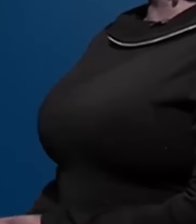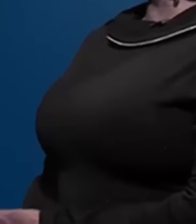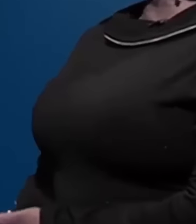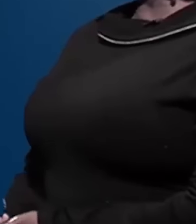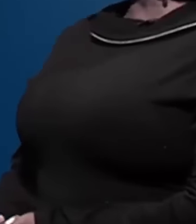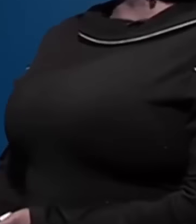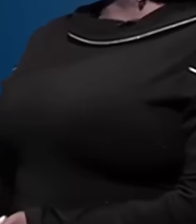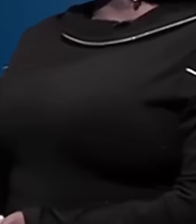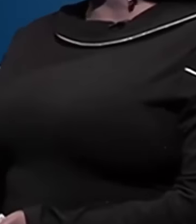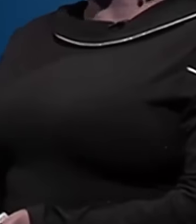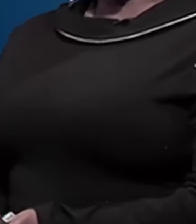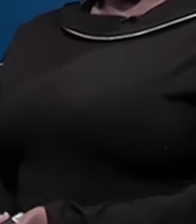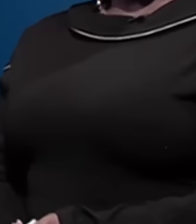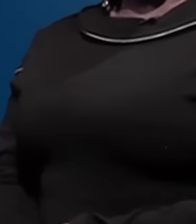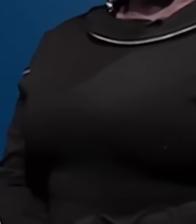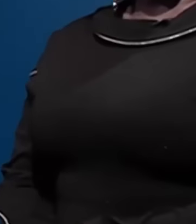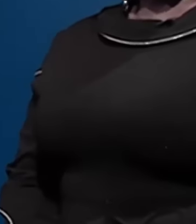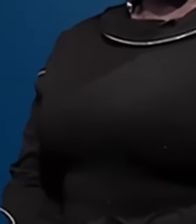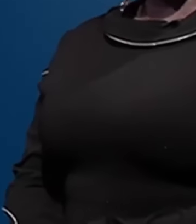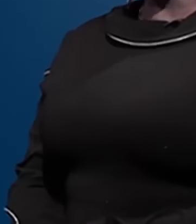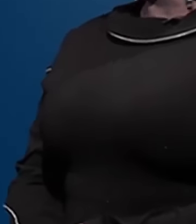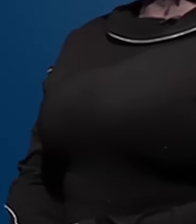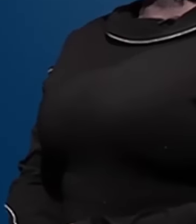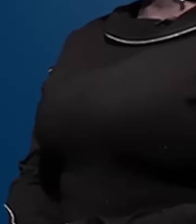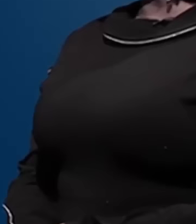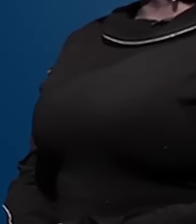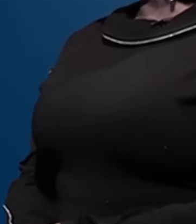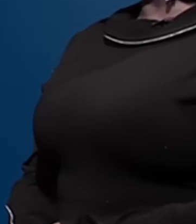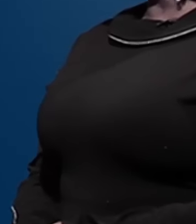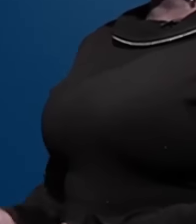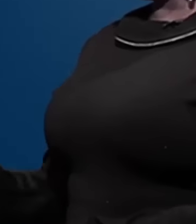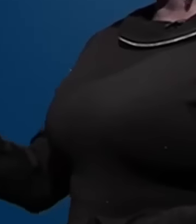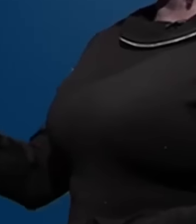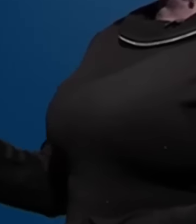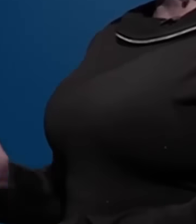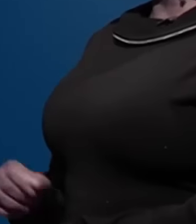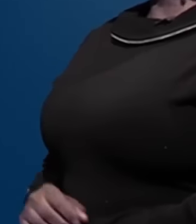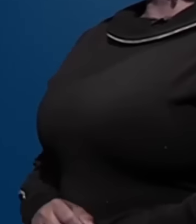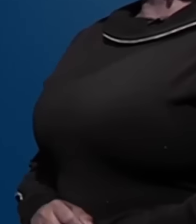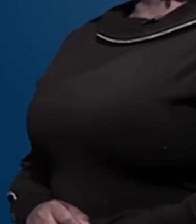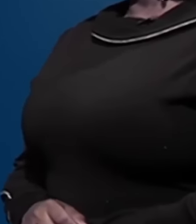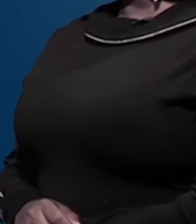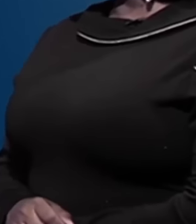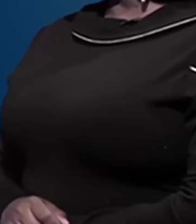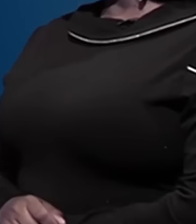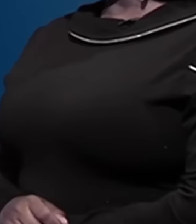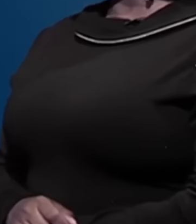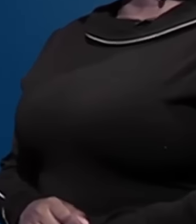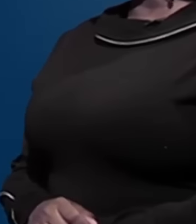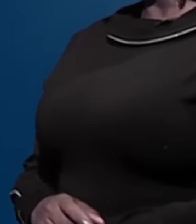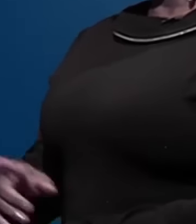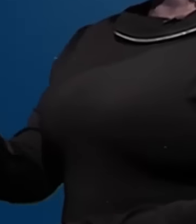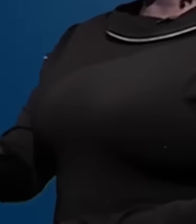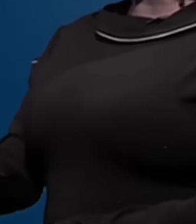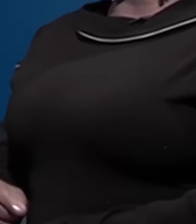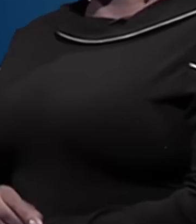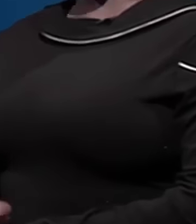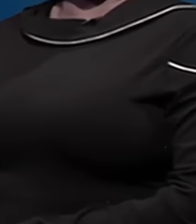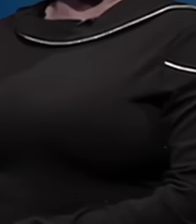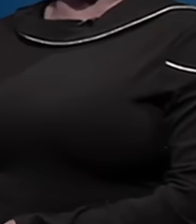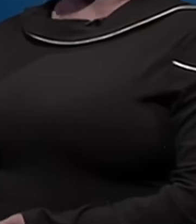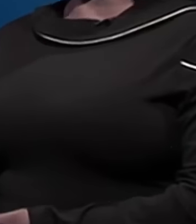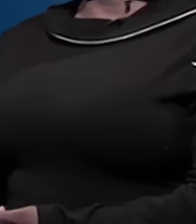Ulundi le gona go tla be ga re mbanaga go tla be go ntse go iponagala di gona go le tša dipula Richards Bay le gona go tla be go ntse go ruthetše go ntse go fisha jwale re lebella Kokstad